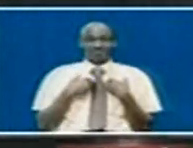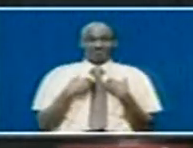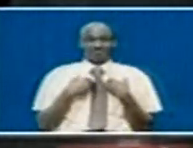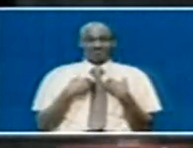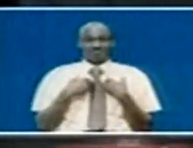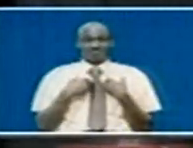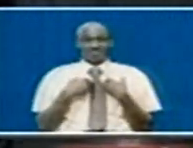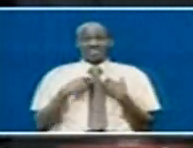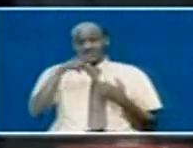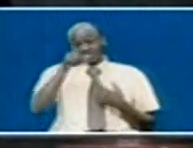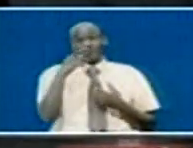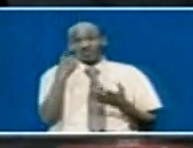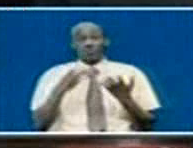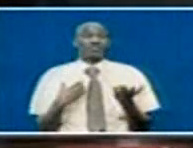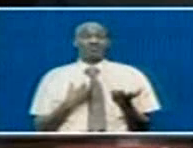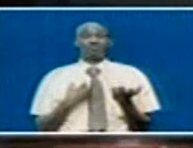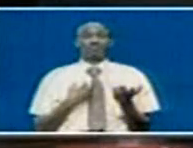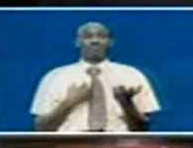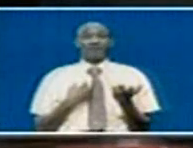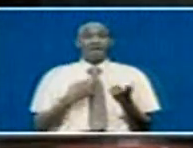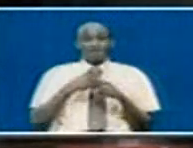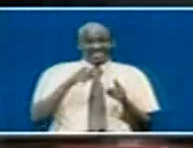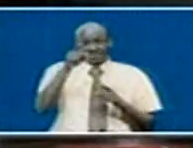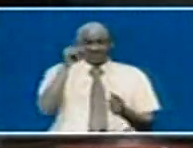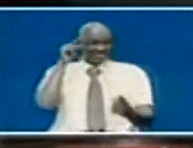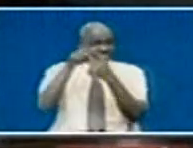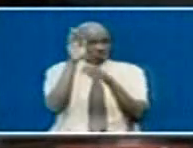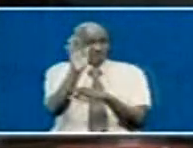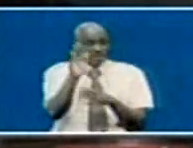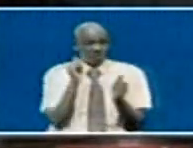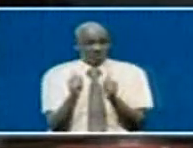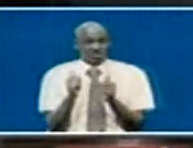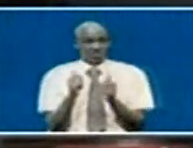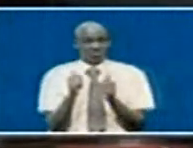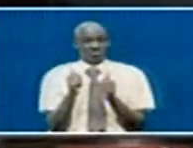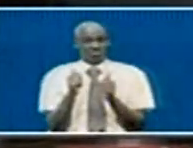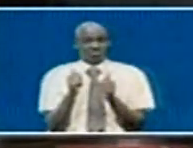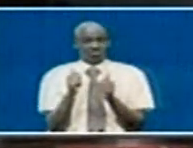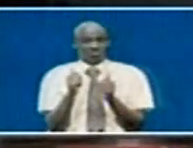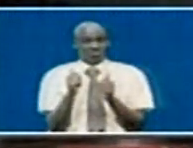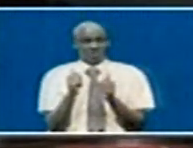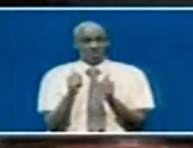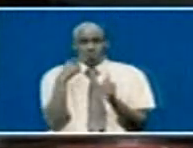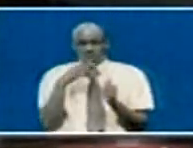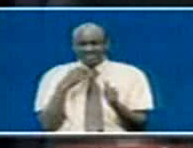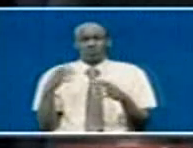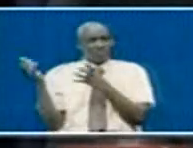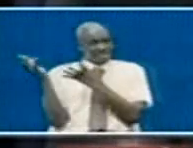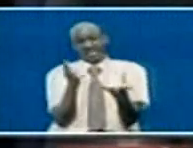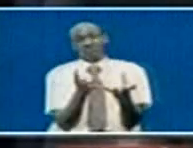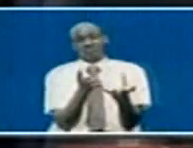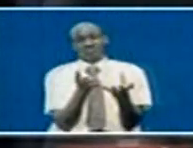us. They have never hidden that their intention is to create